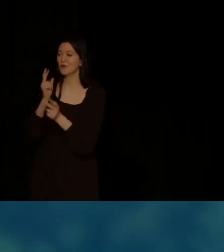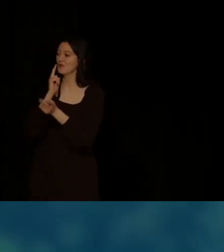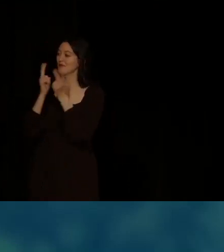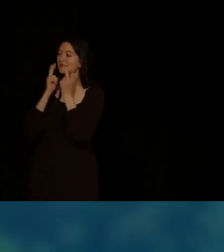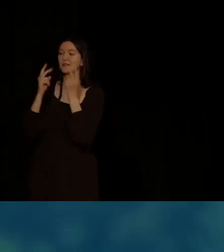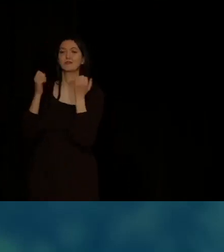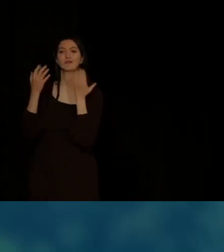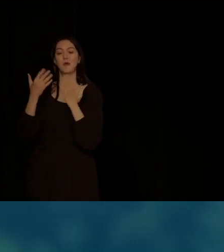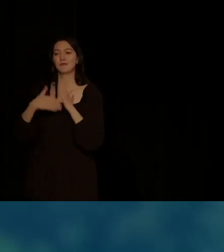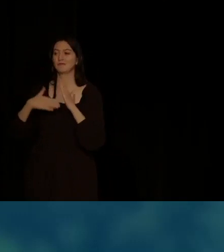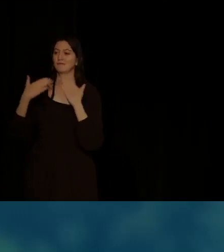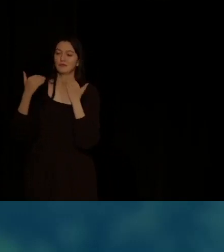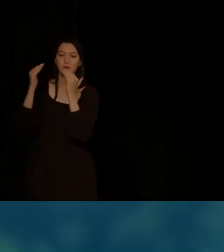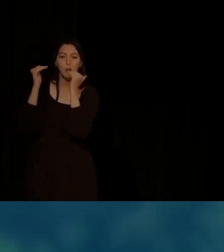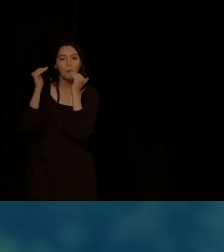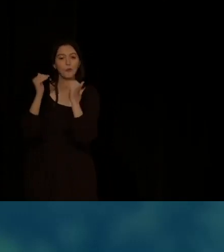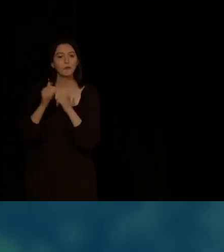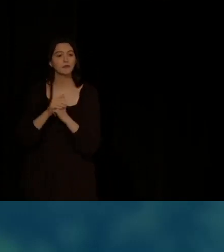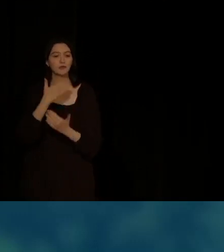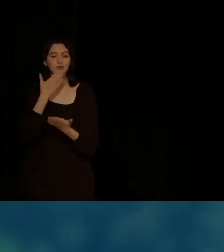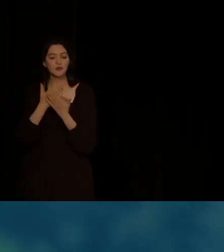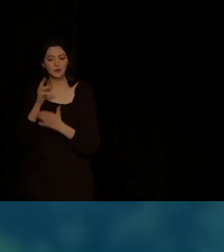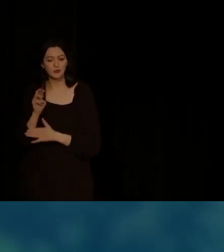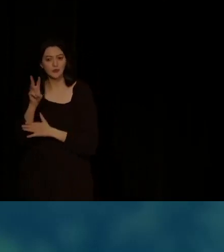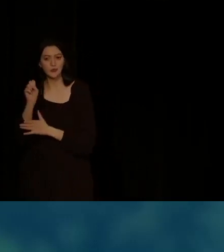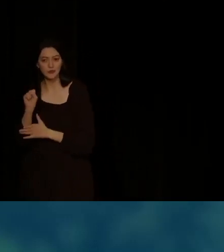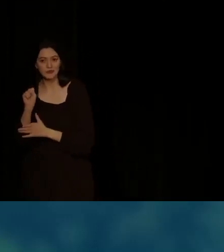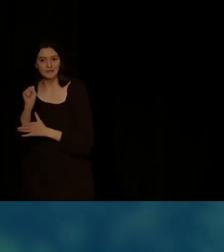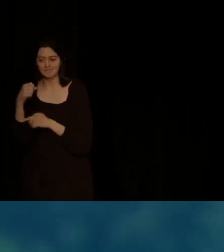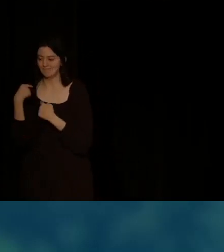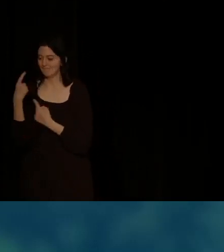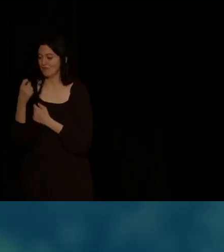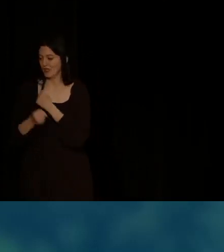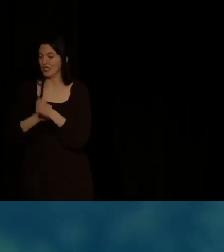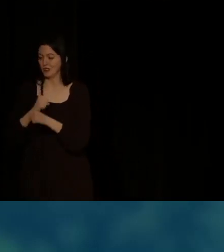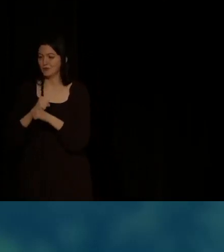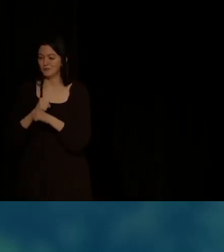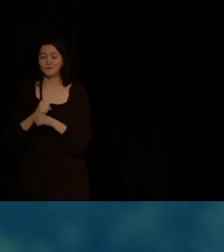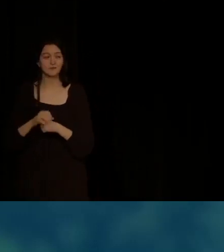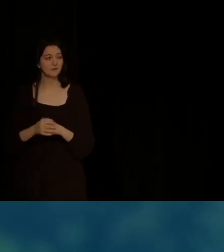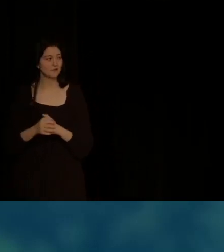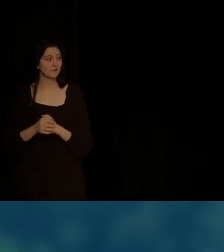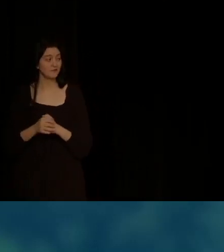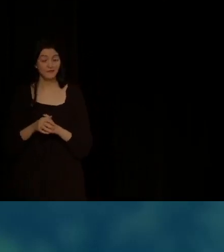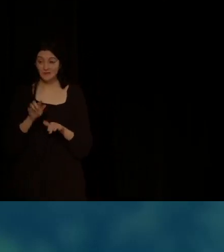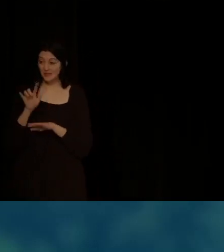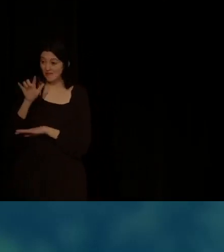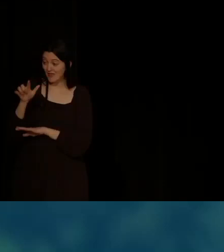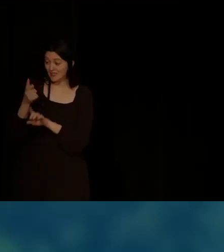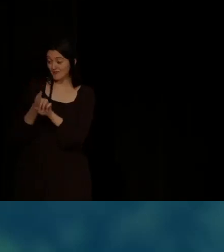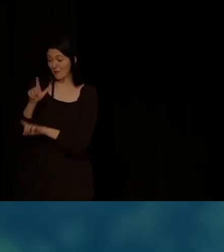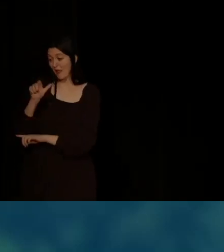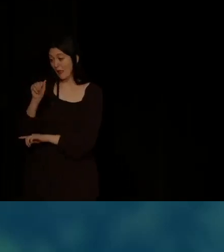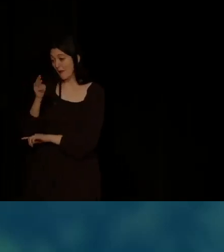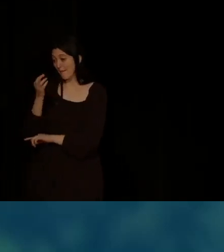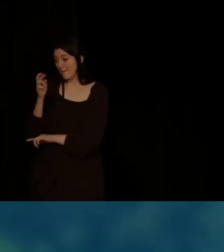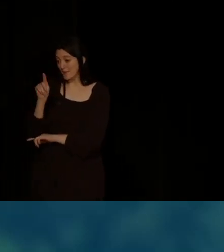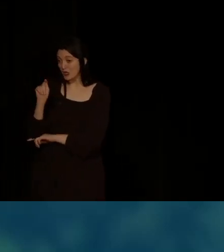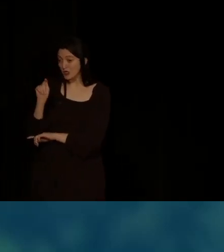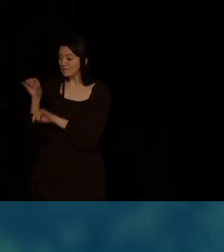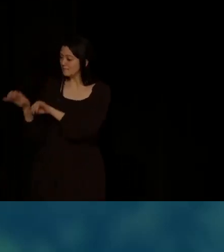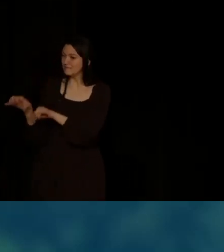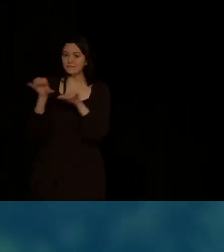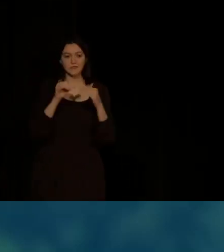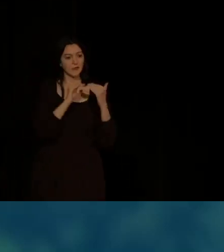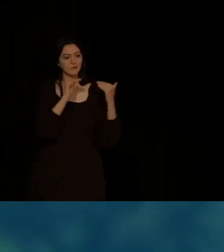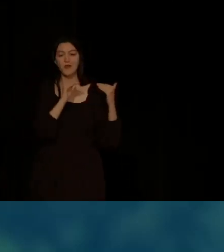a great deal of hope and good news over the past year. Flights out of Lambert are at pre-pandemic levels, and the